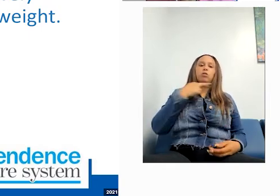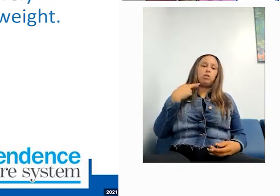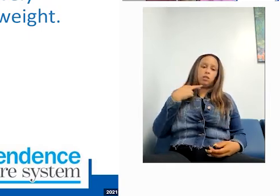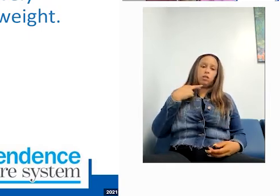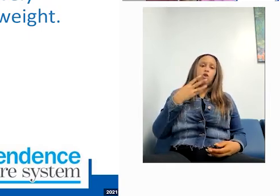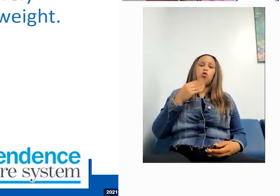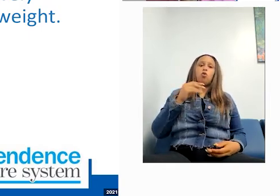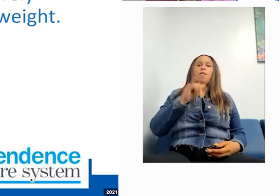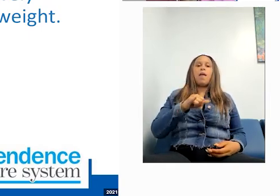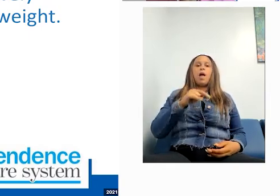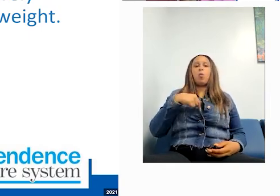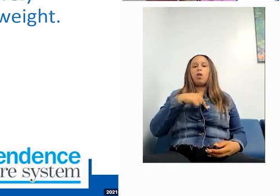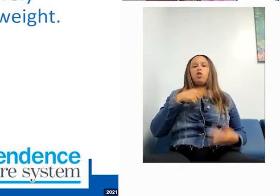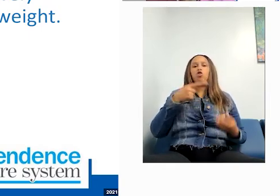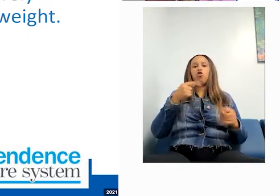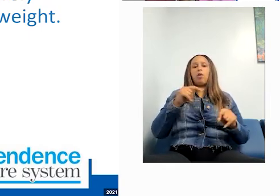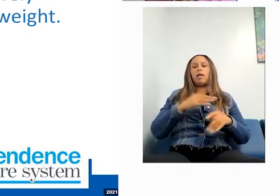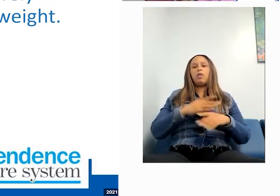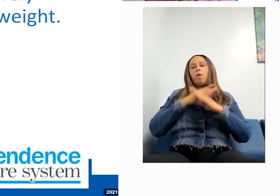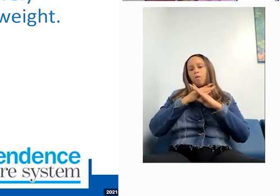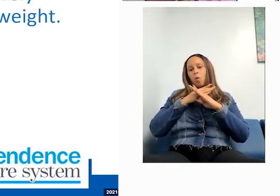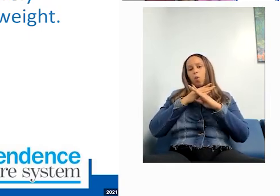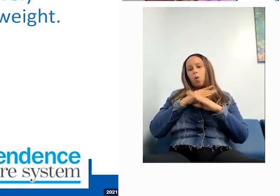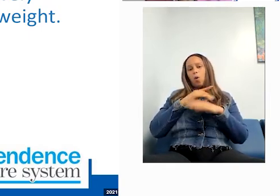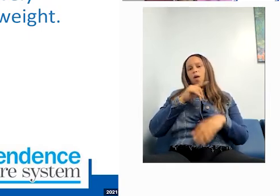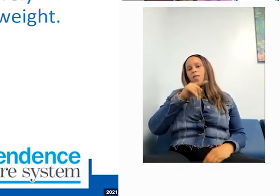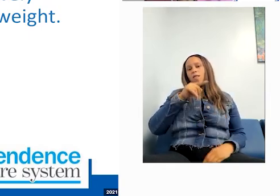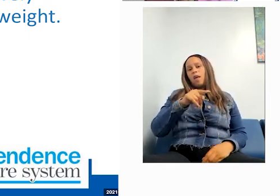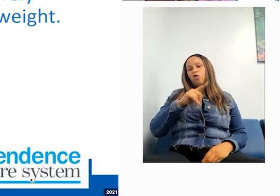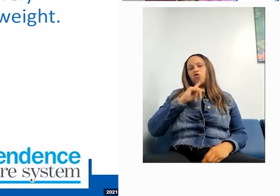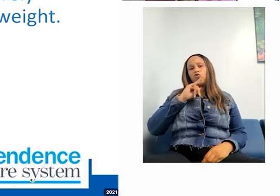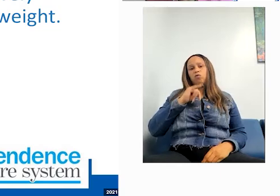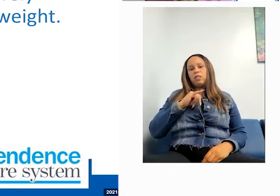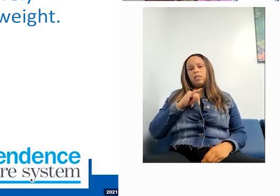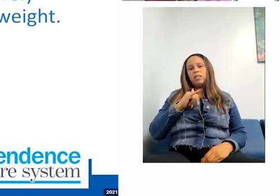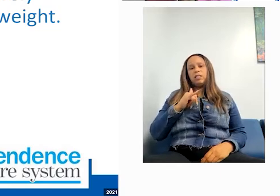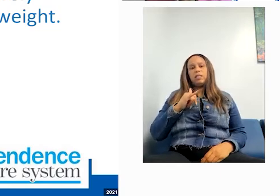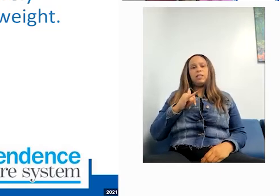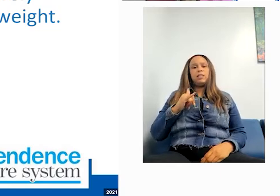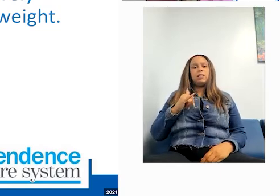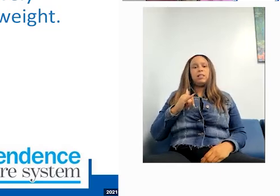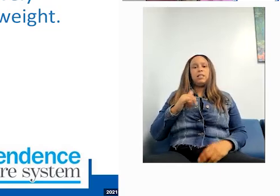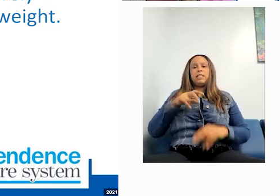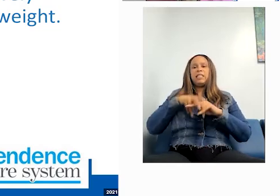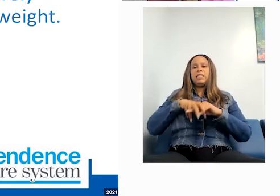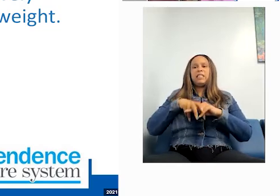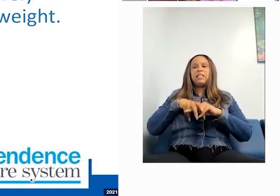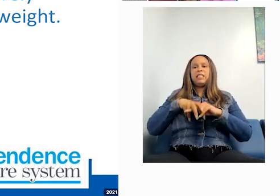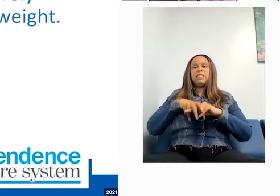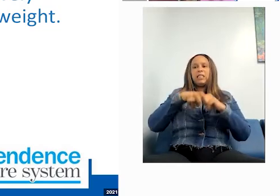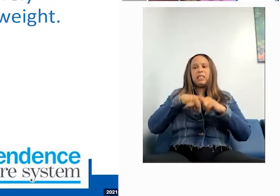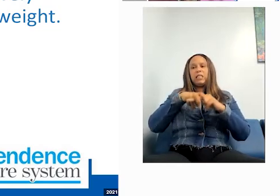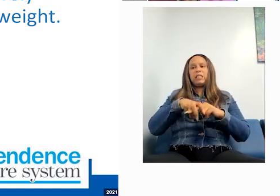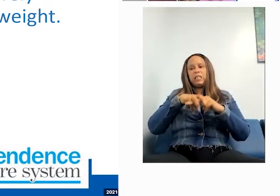to avoid. This is a classic ischial sitting bone pressure sore that was a result of